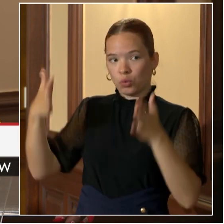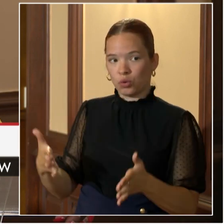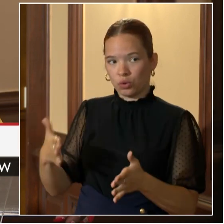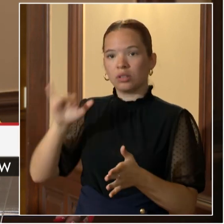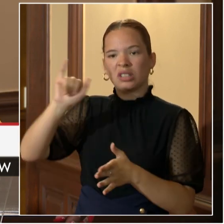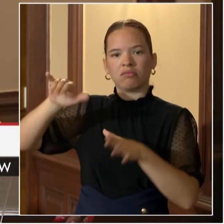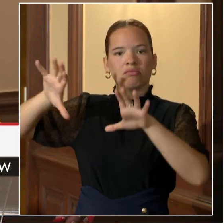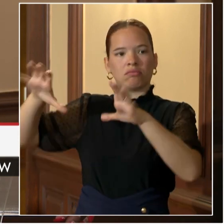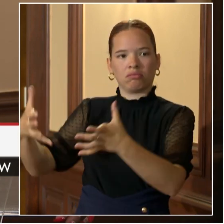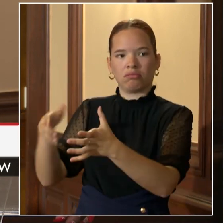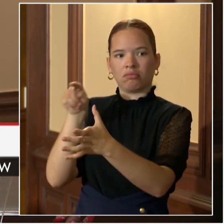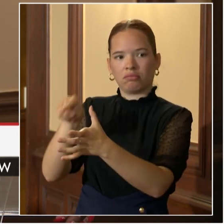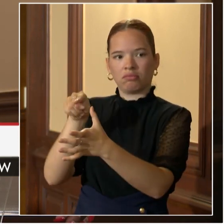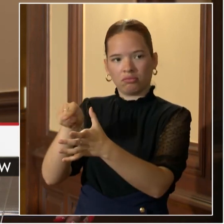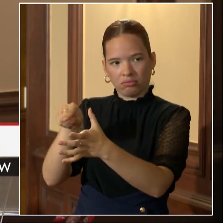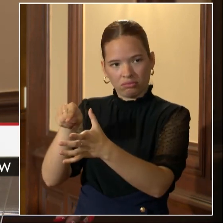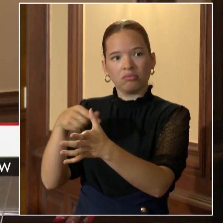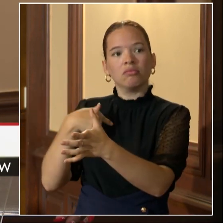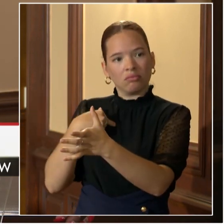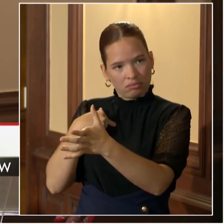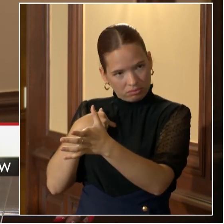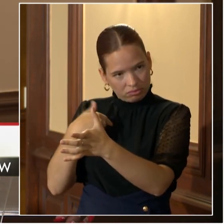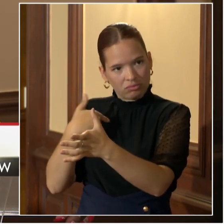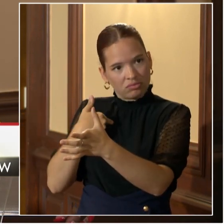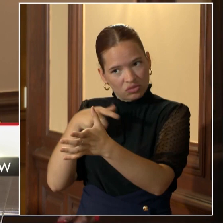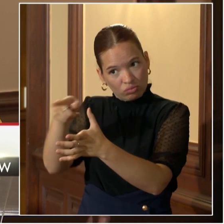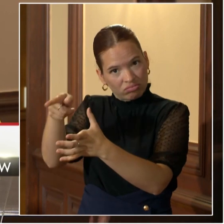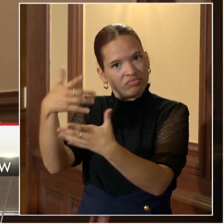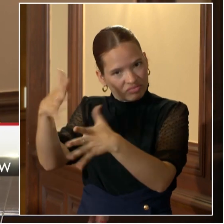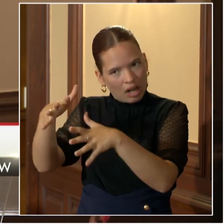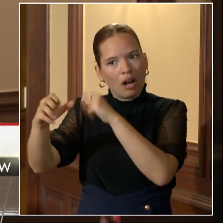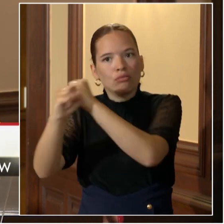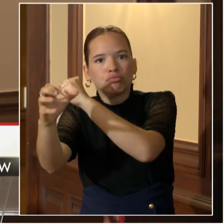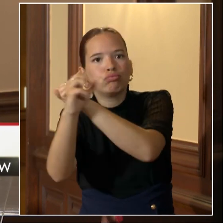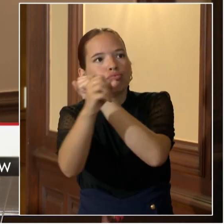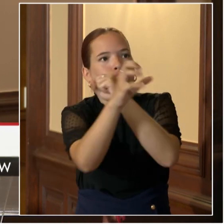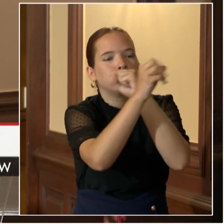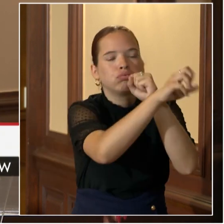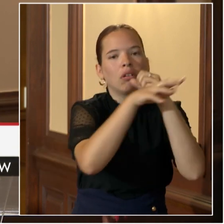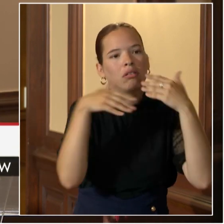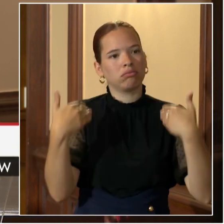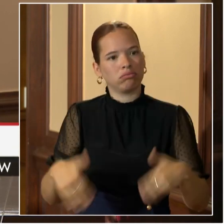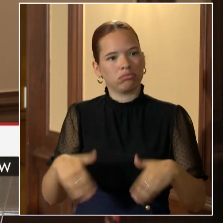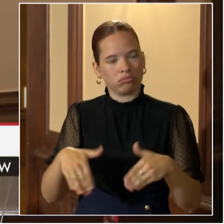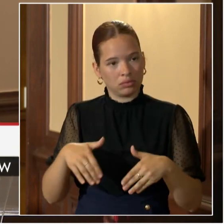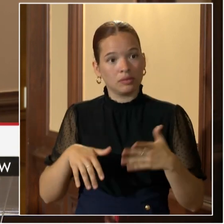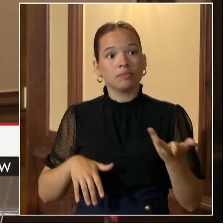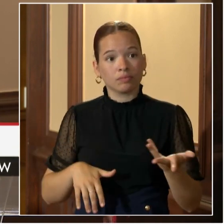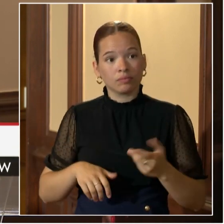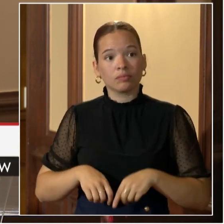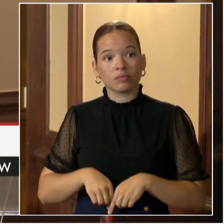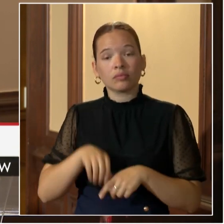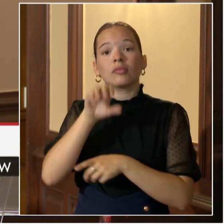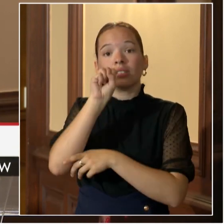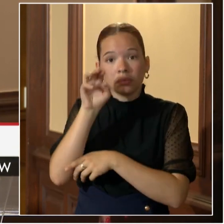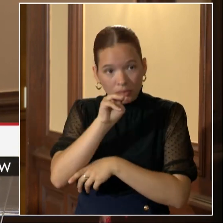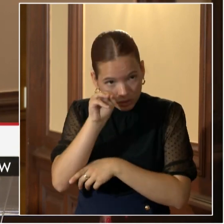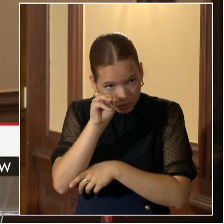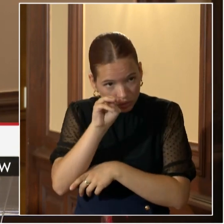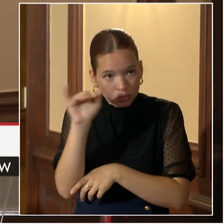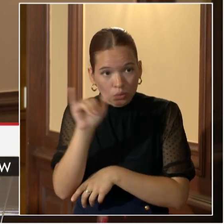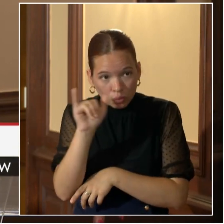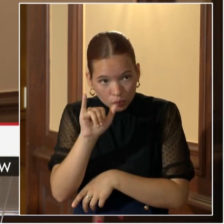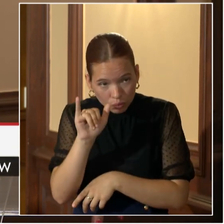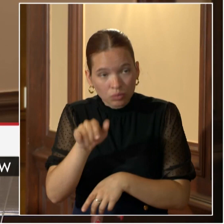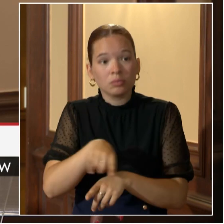and social media that were placed on social media, and also partnered with the Leadership Conference on Civil Rights. And